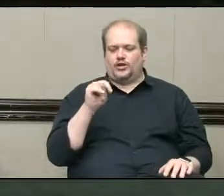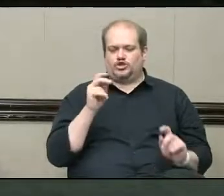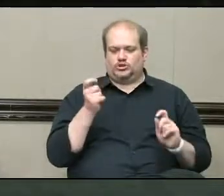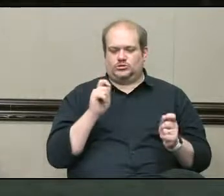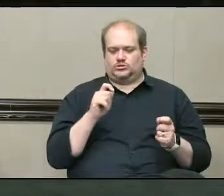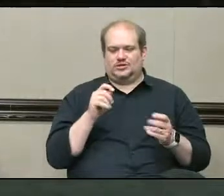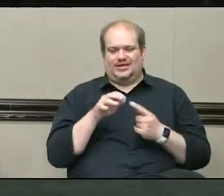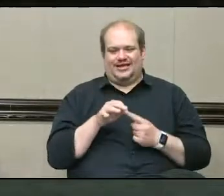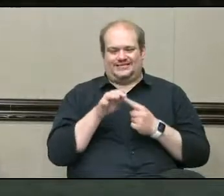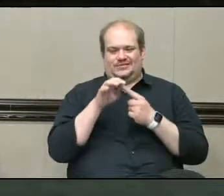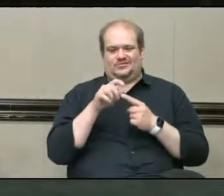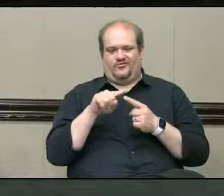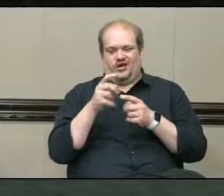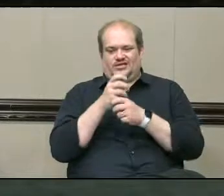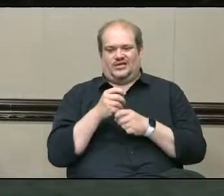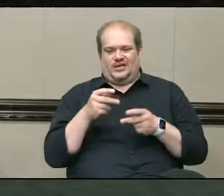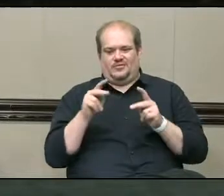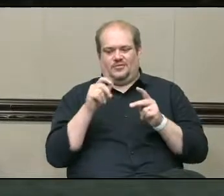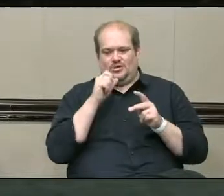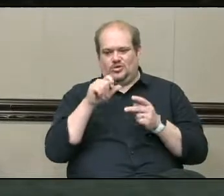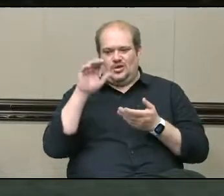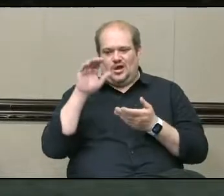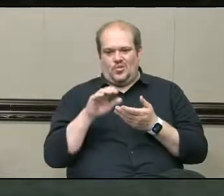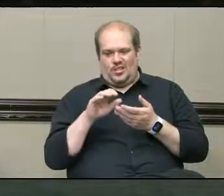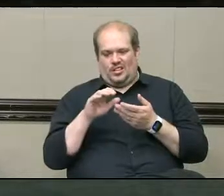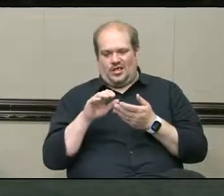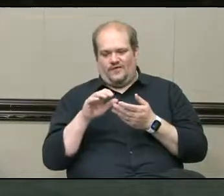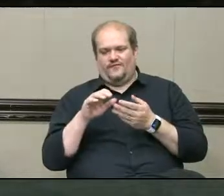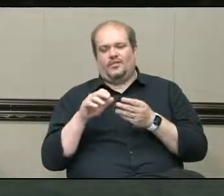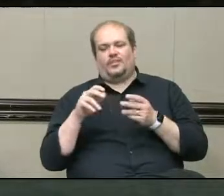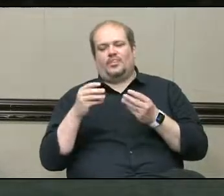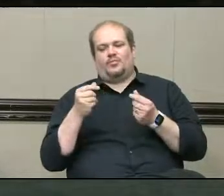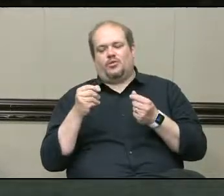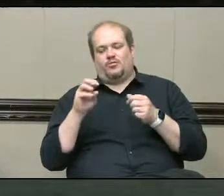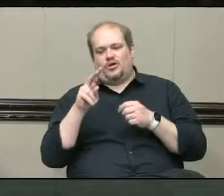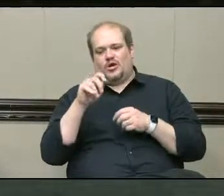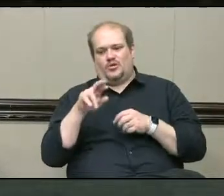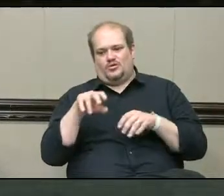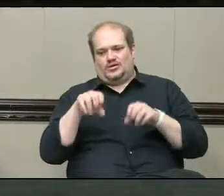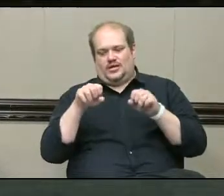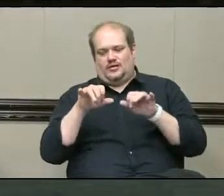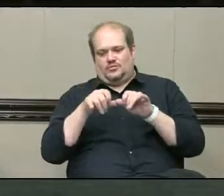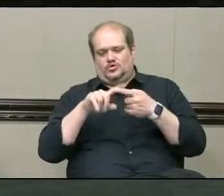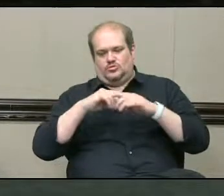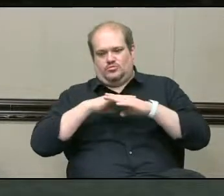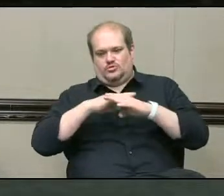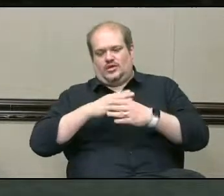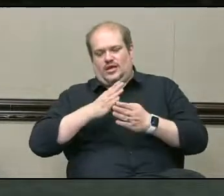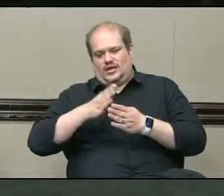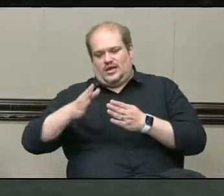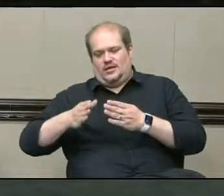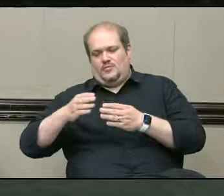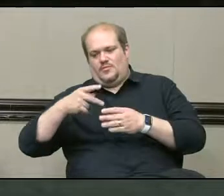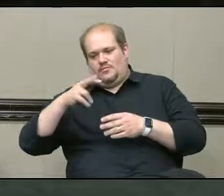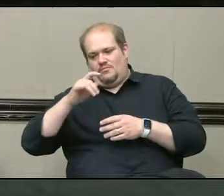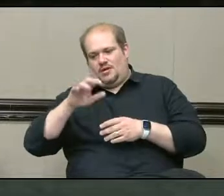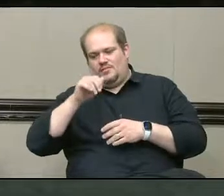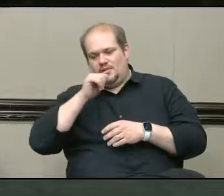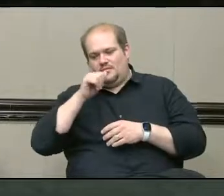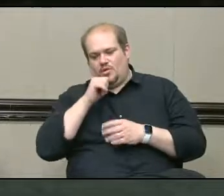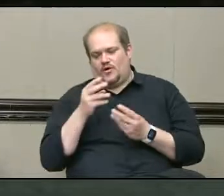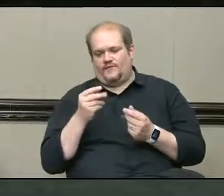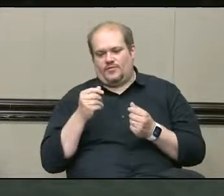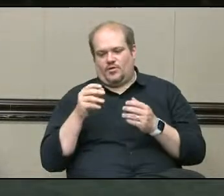these exceptions from obtaining a permit do not relieve the property owner and or applicant from taking measures to protect neighboring public and private